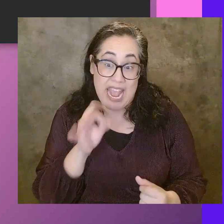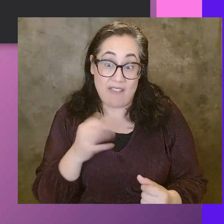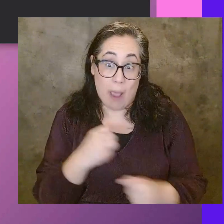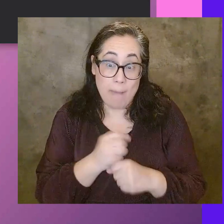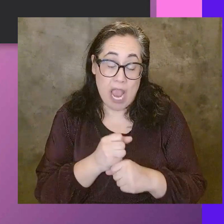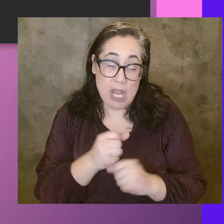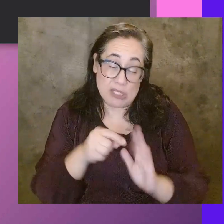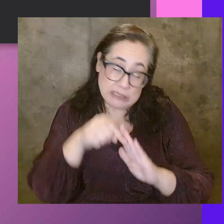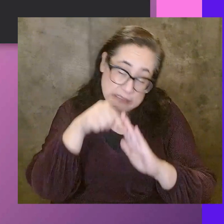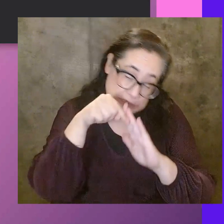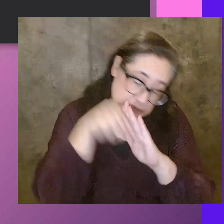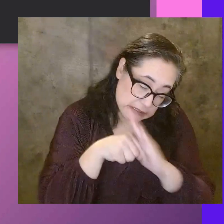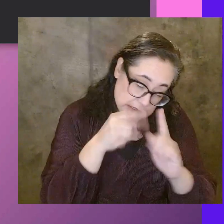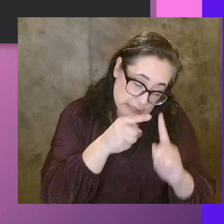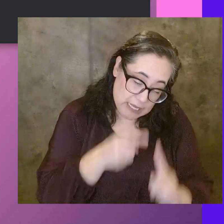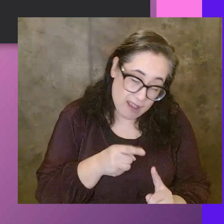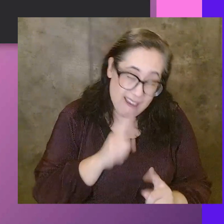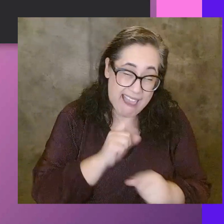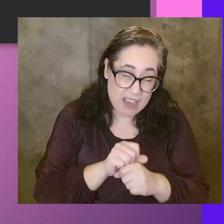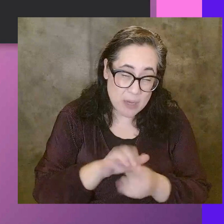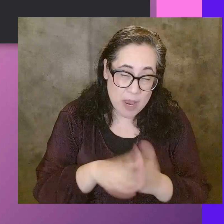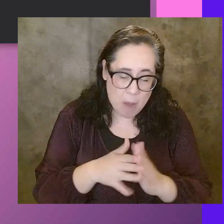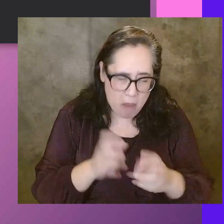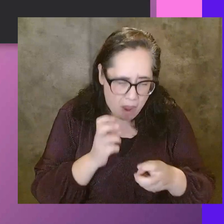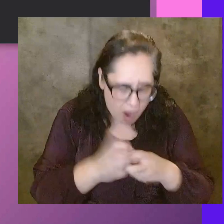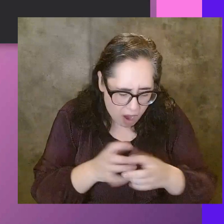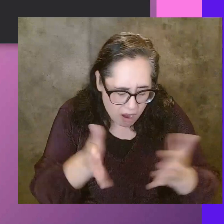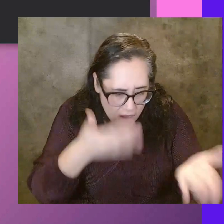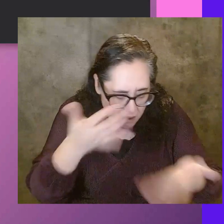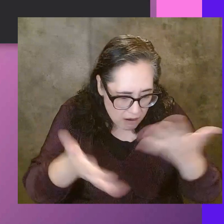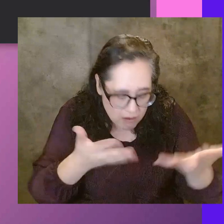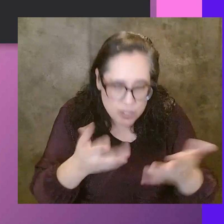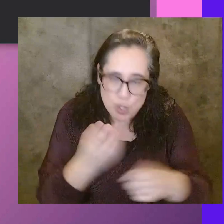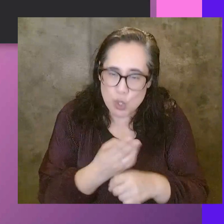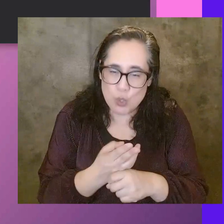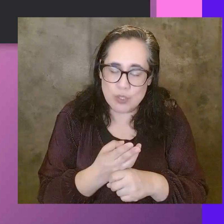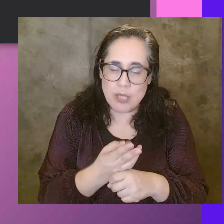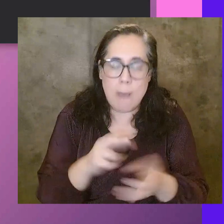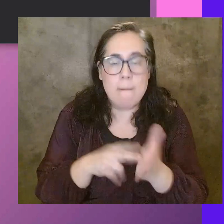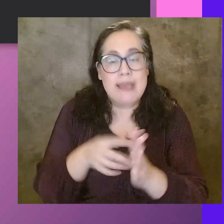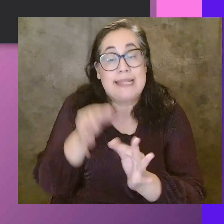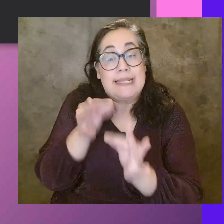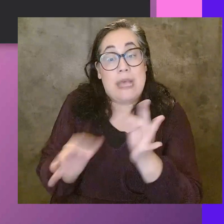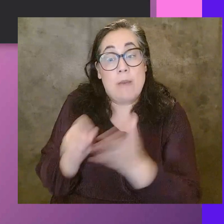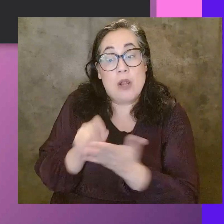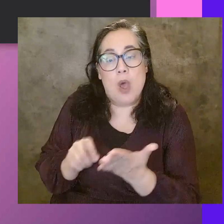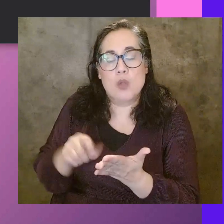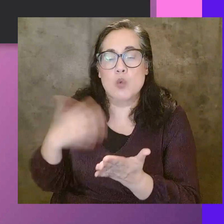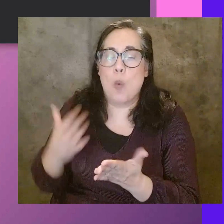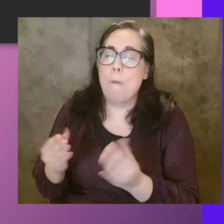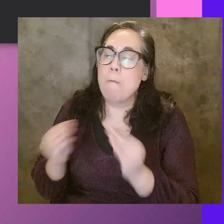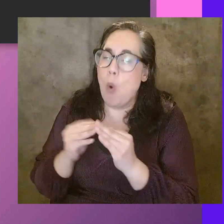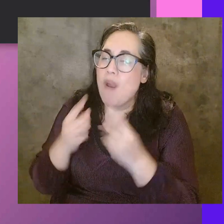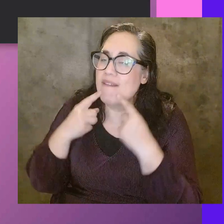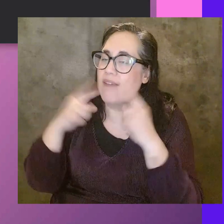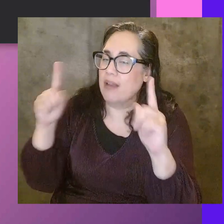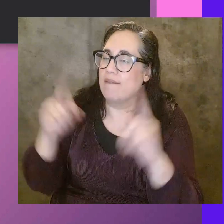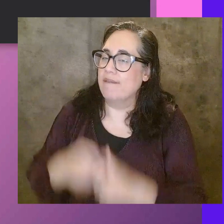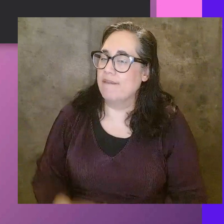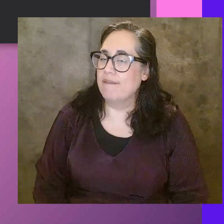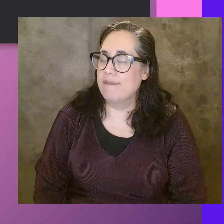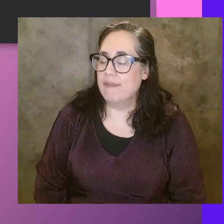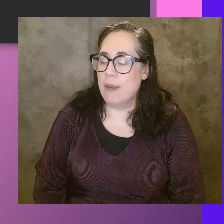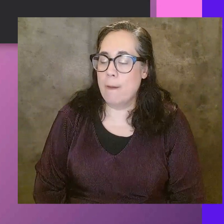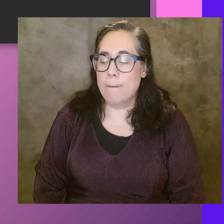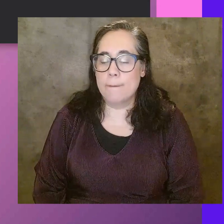glance. If I make them too detailed, they actually become harder to use. Simple notes are often the most